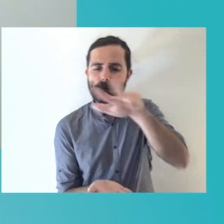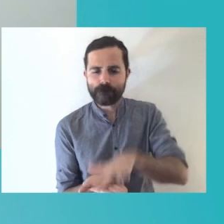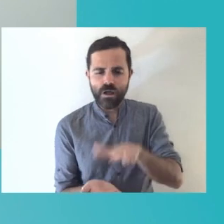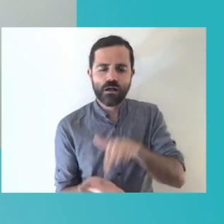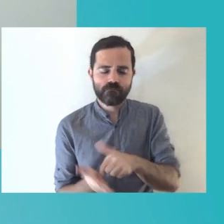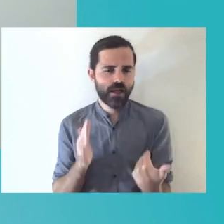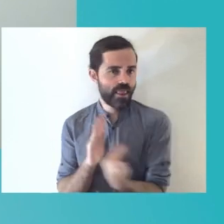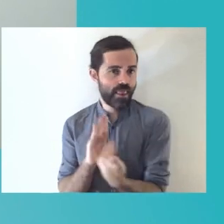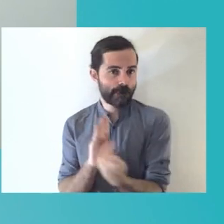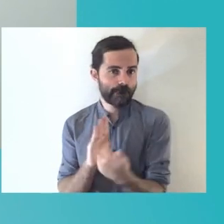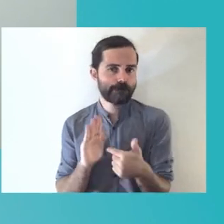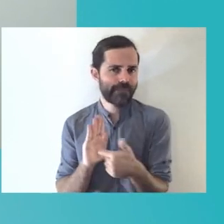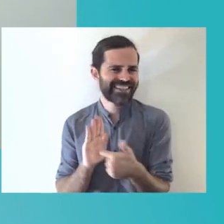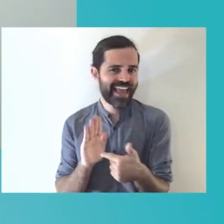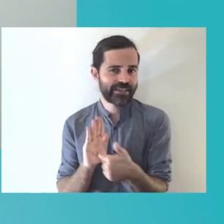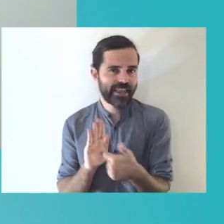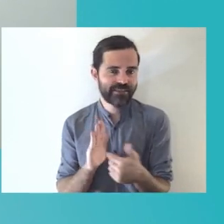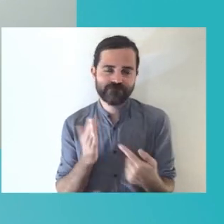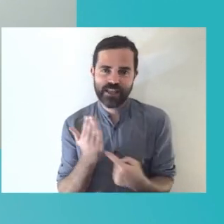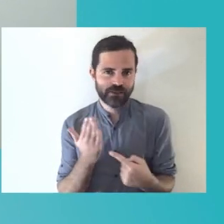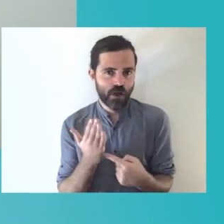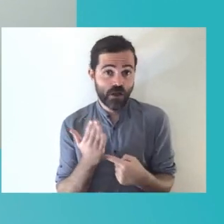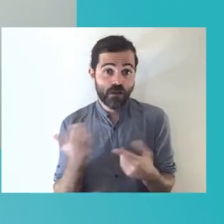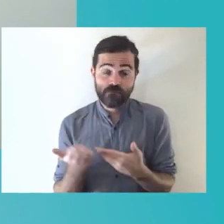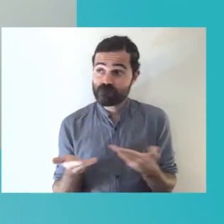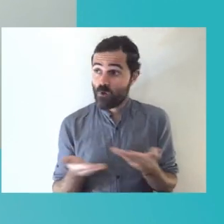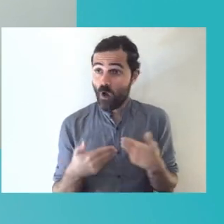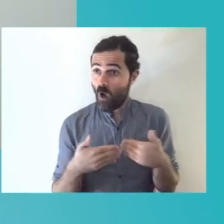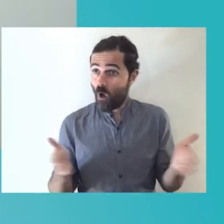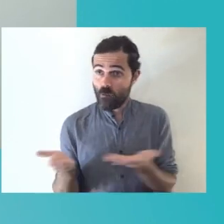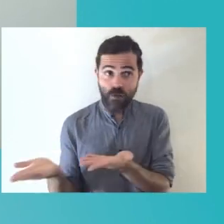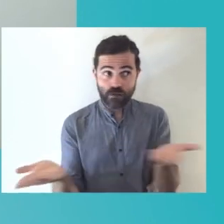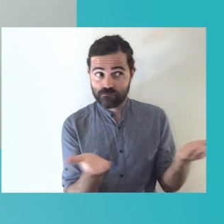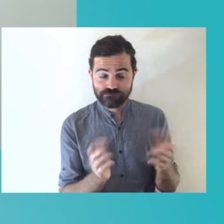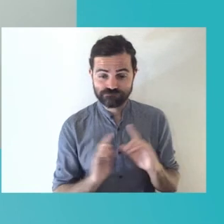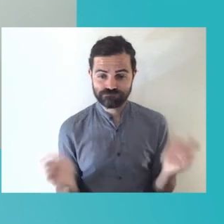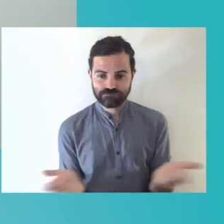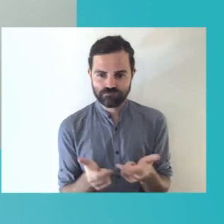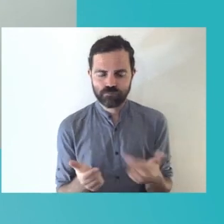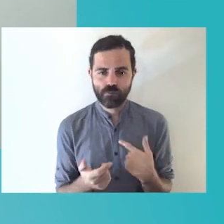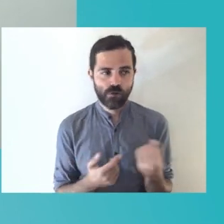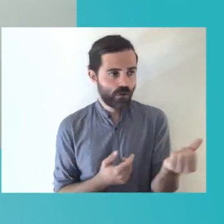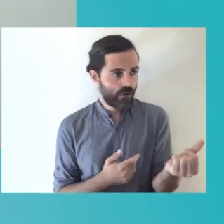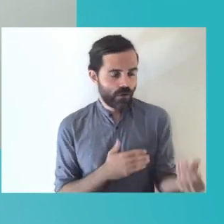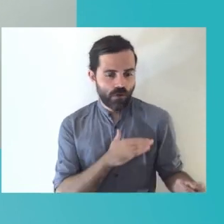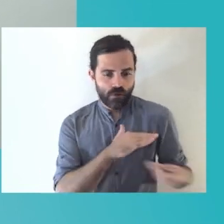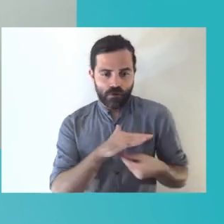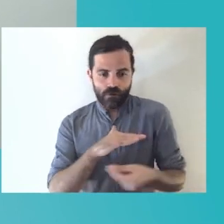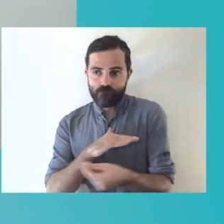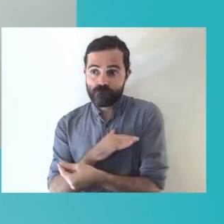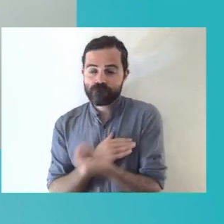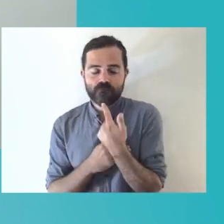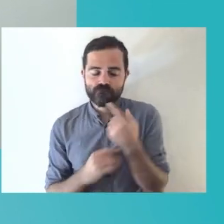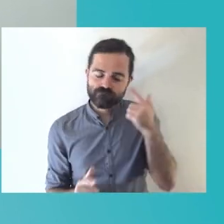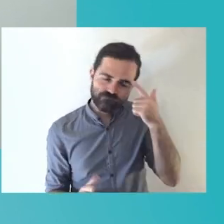we have validated. We have also patented our technology, and we have opened a seed round to afford all the clinical trials